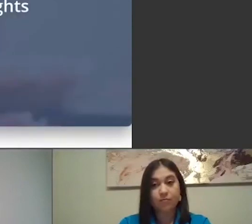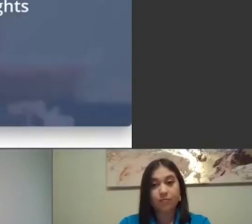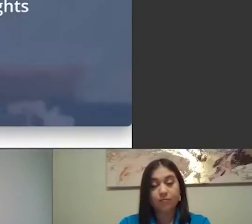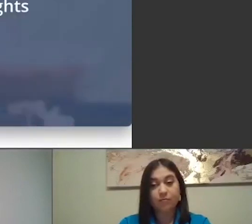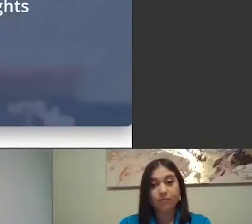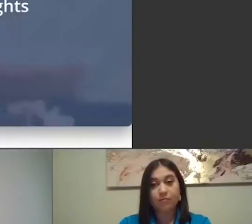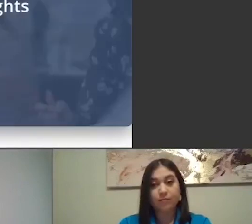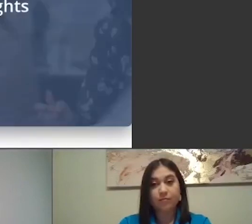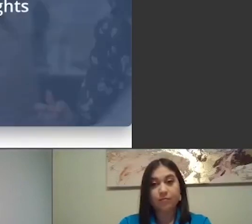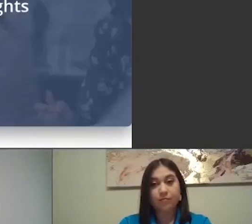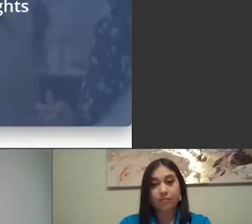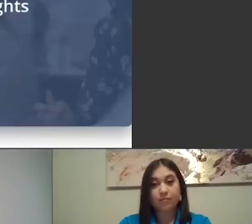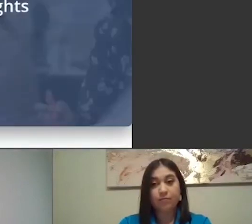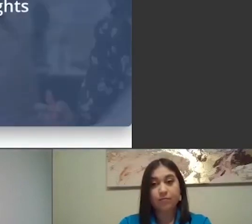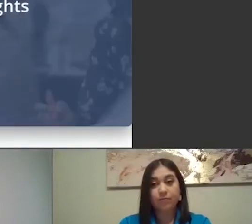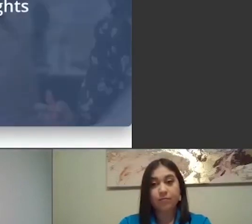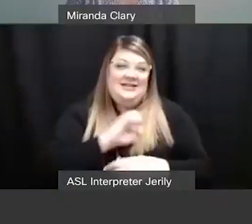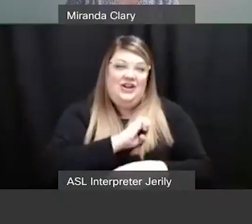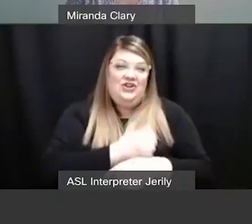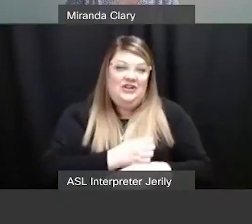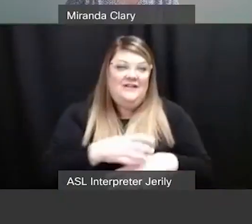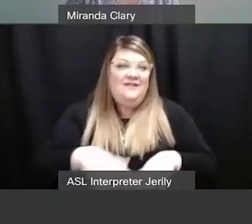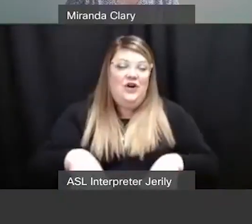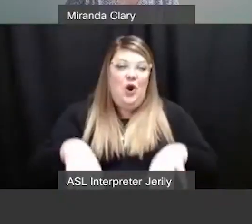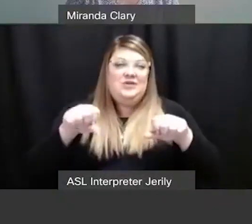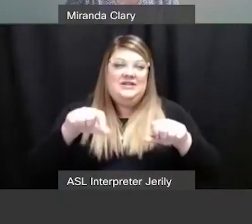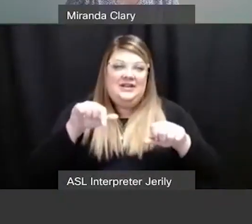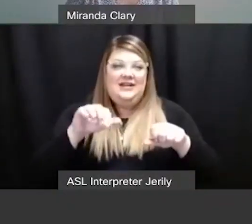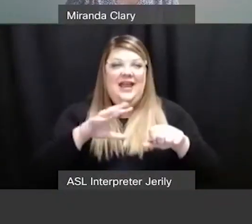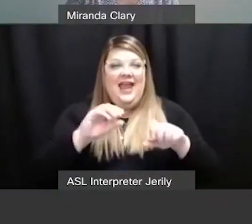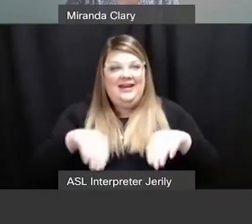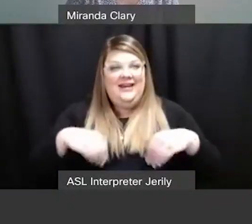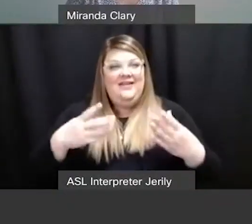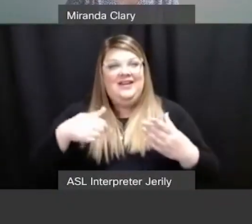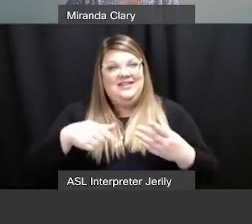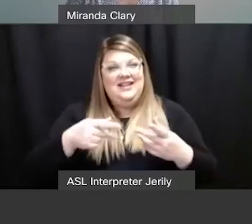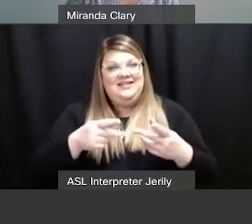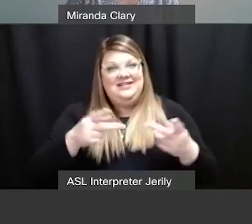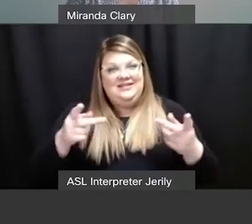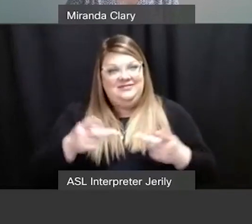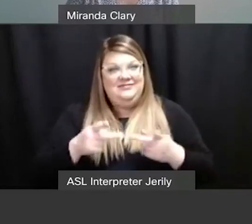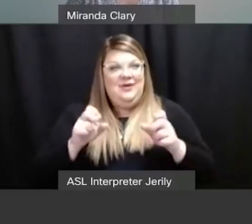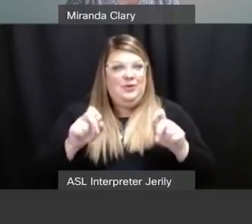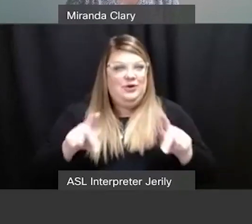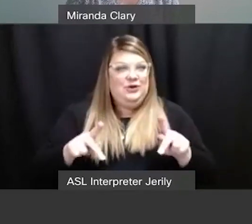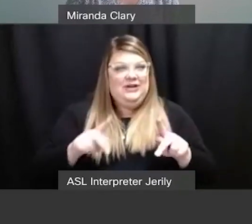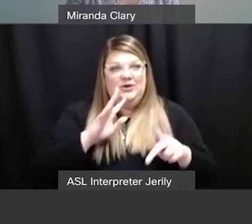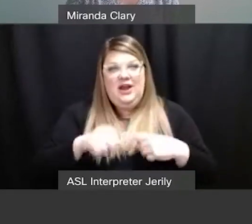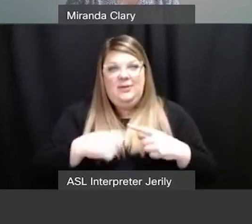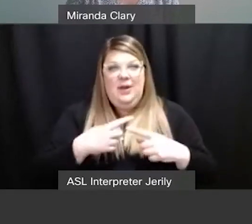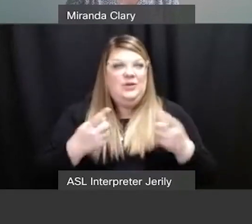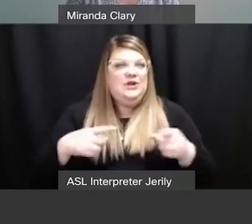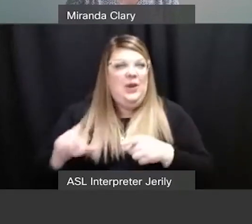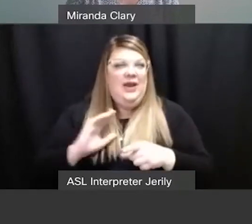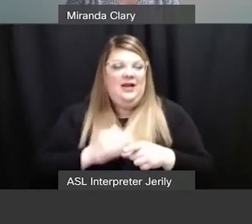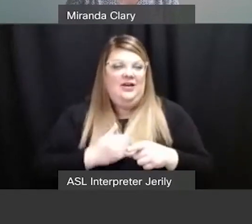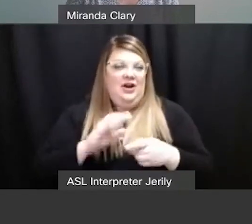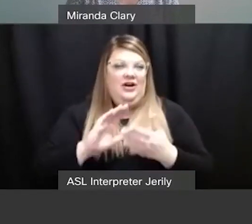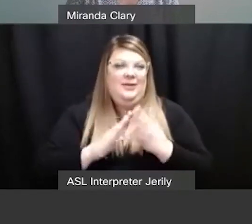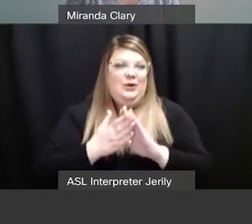to thank CPS Energy for hosting and giving us this space to talk about what's going on in our community.